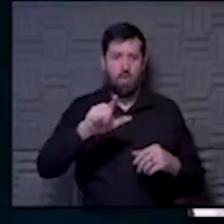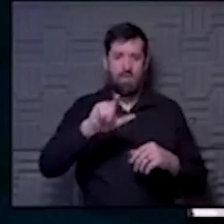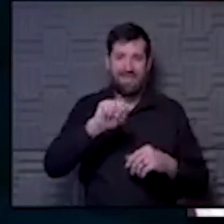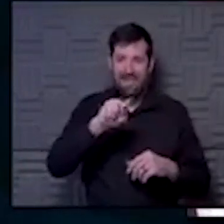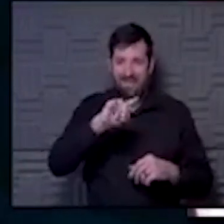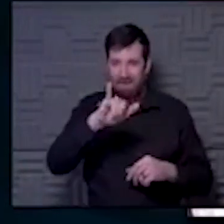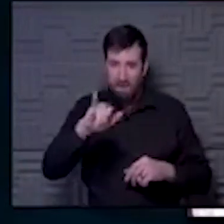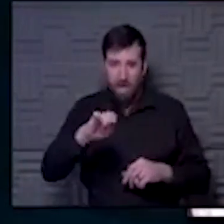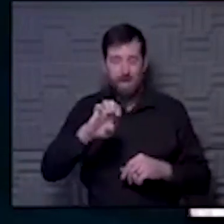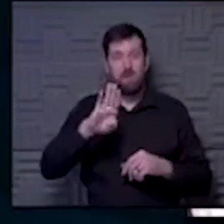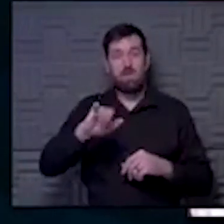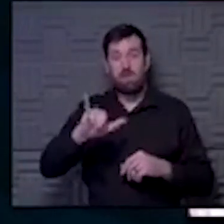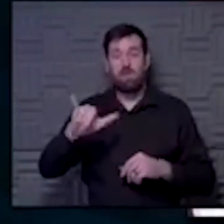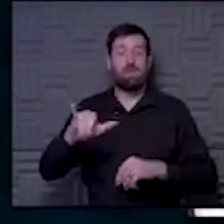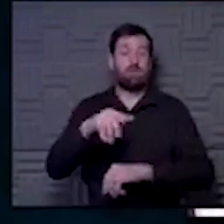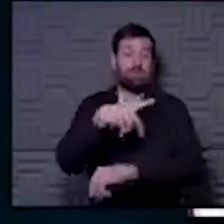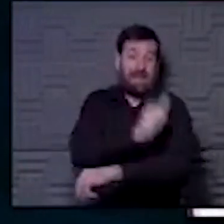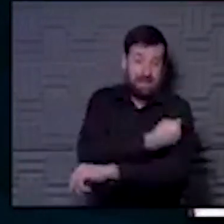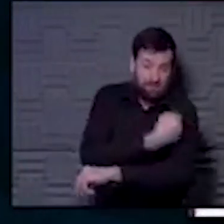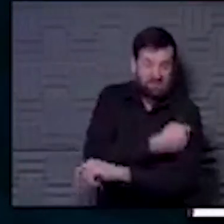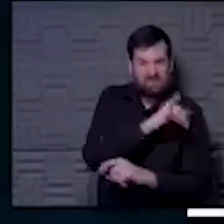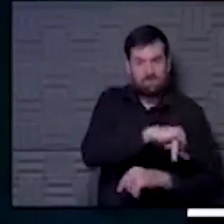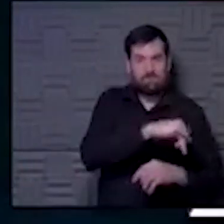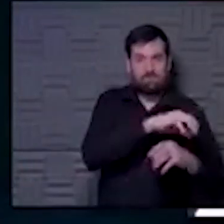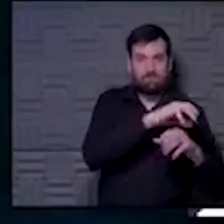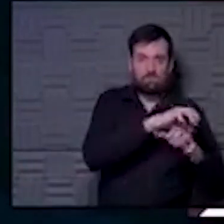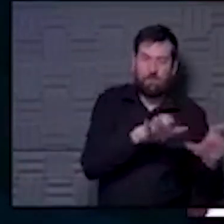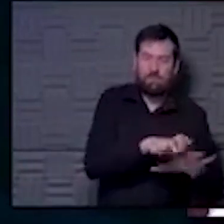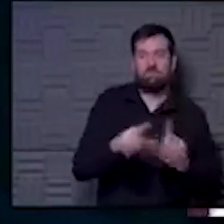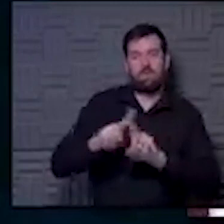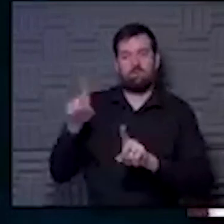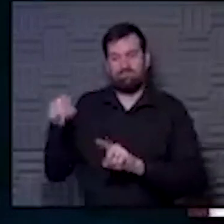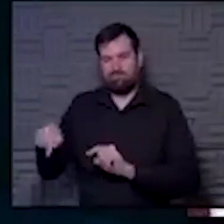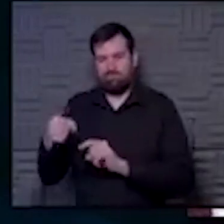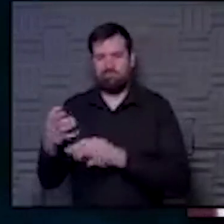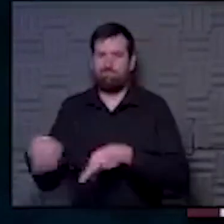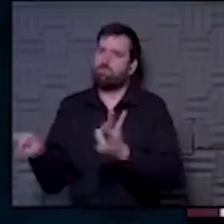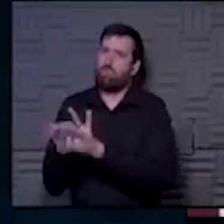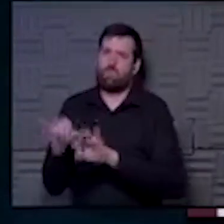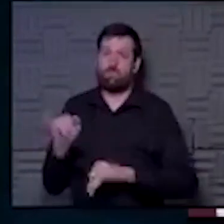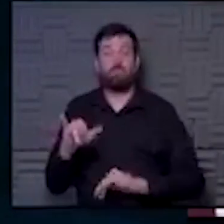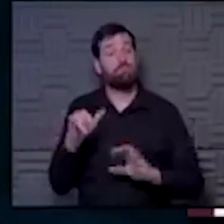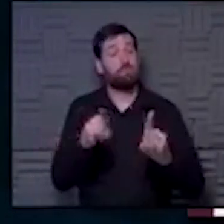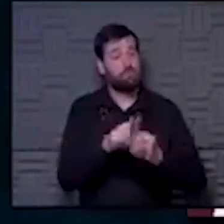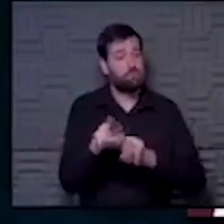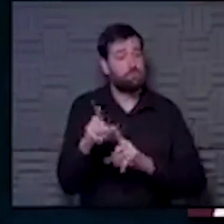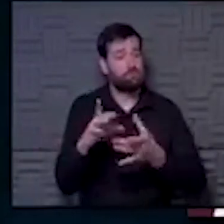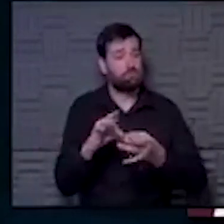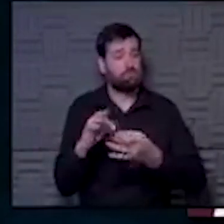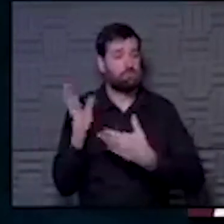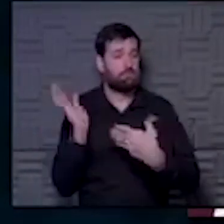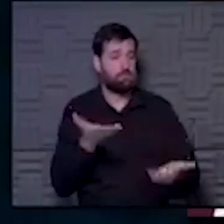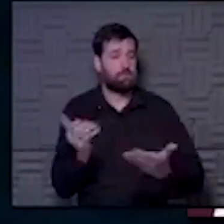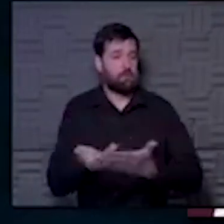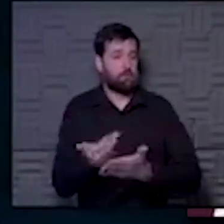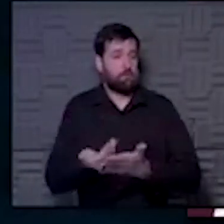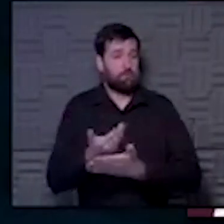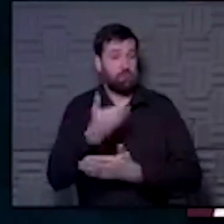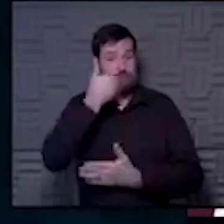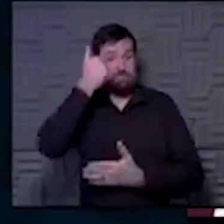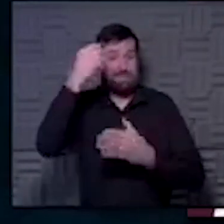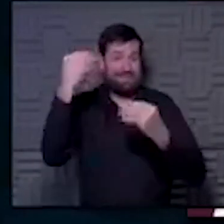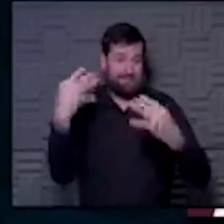This defense has to stay strong in order for us to stay safe. I understand you also brought along one of your newest and best teachers